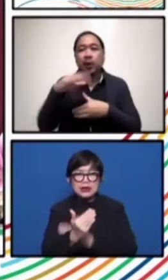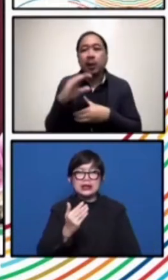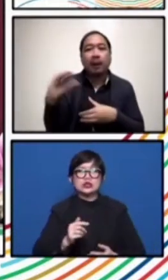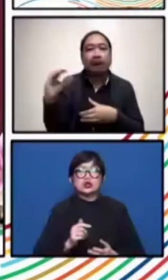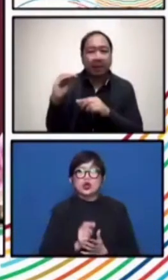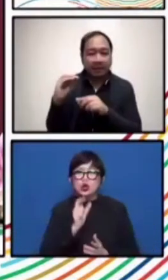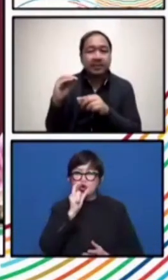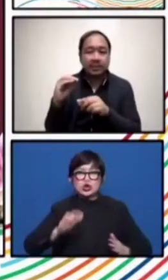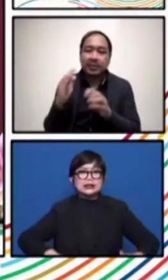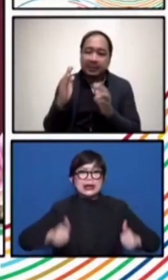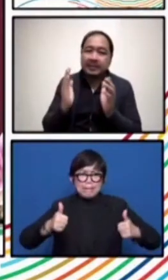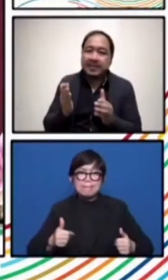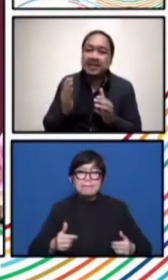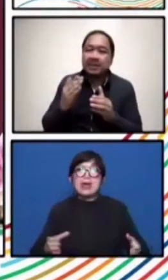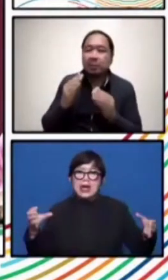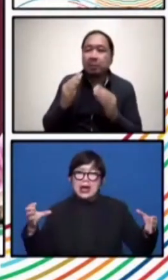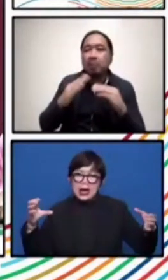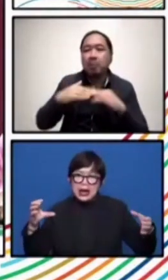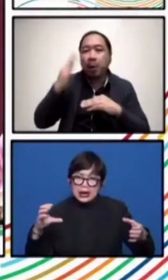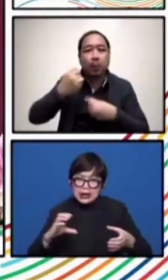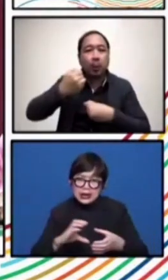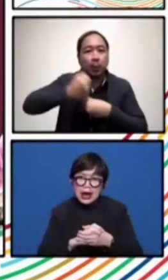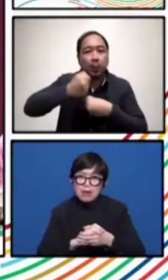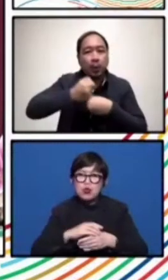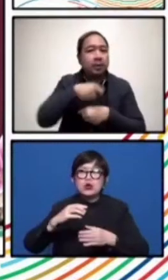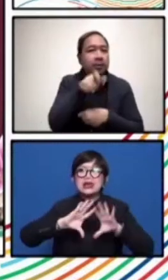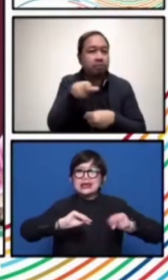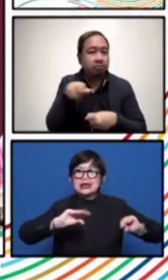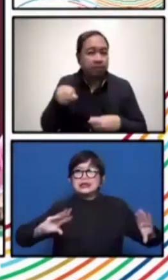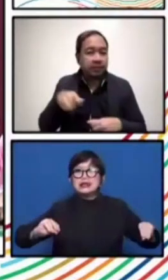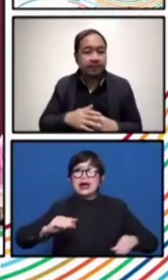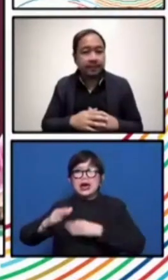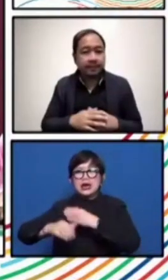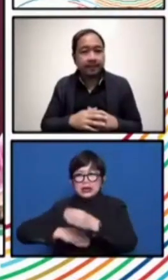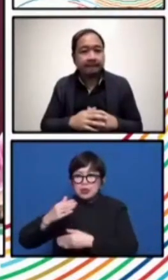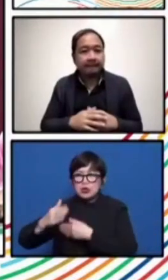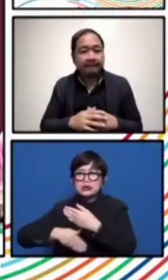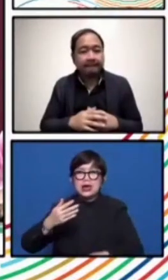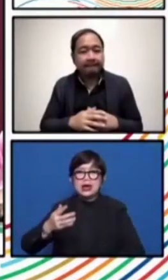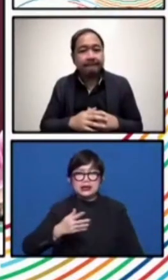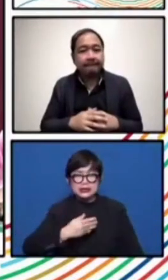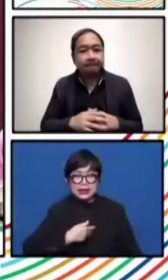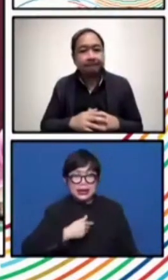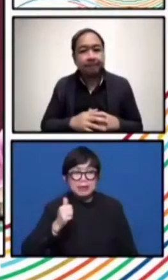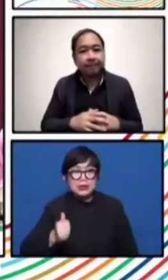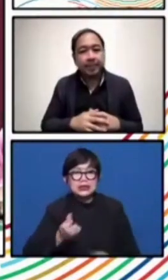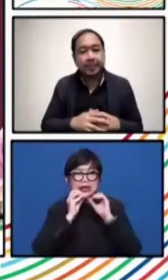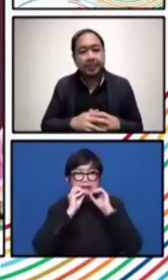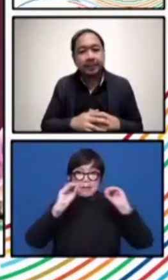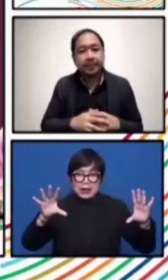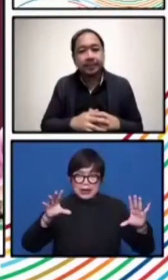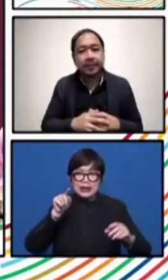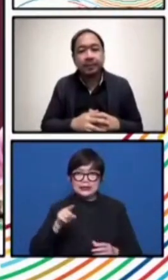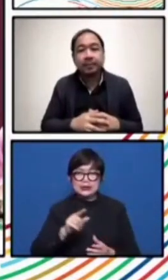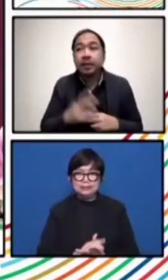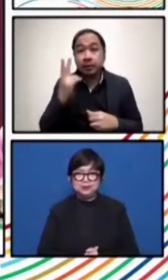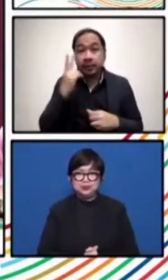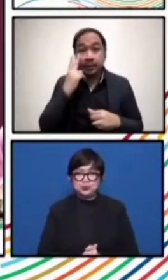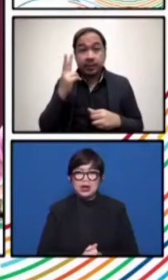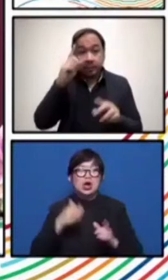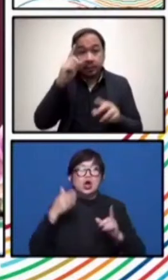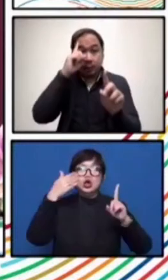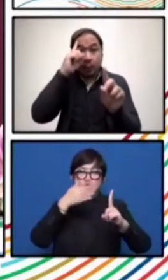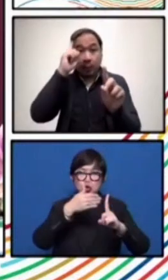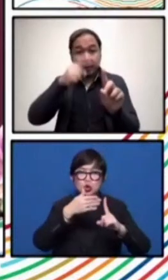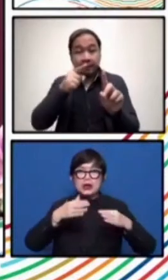talent if I were to look at some of the other um objectives that the private sector